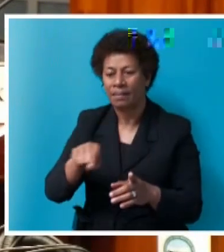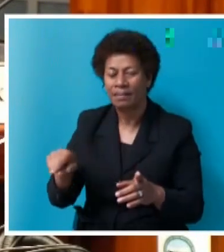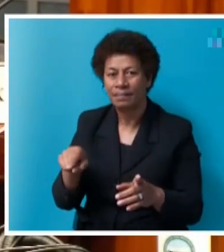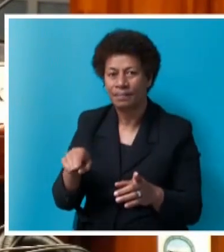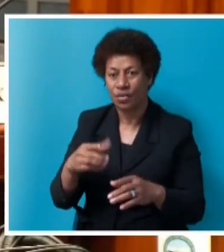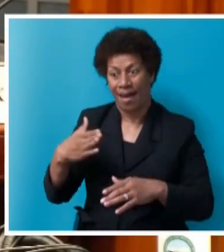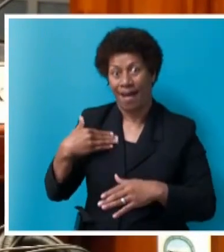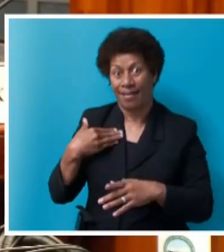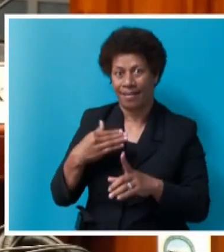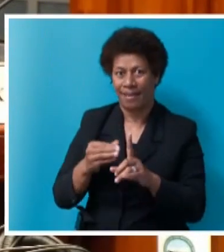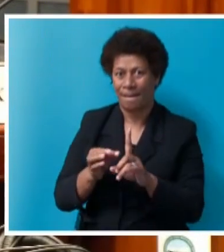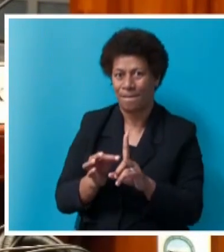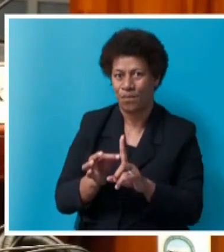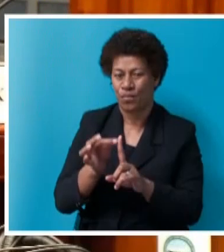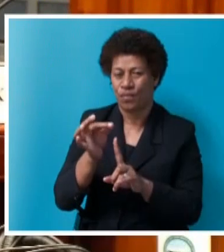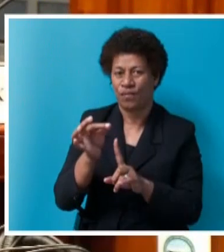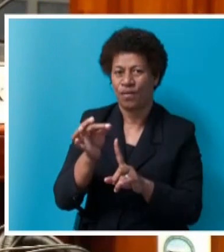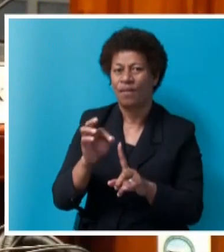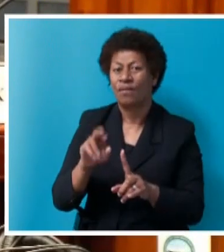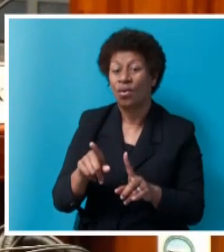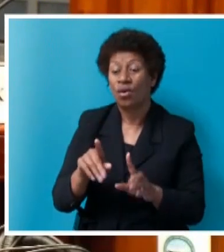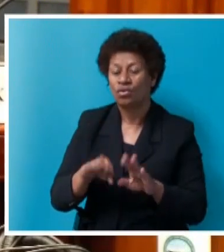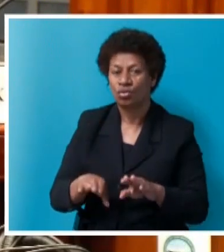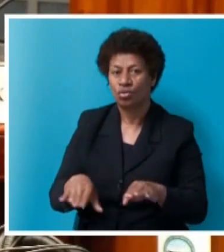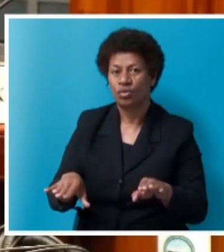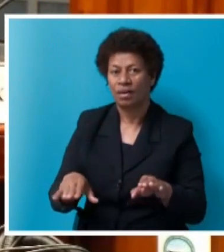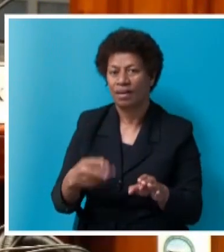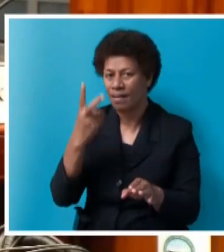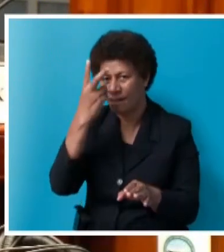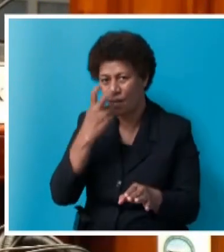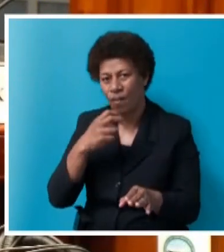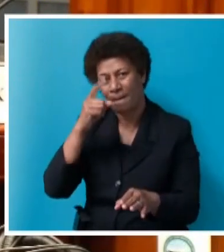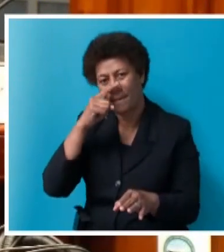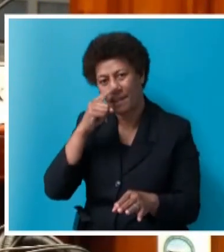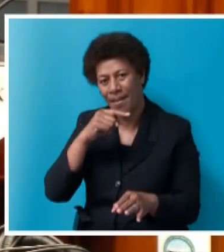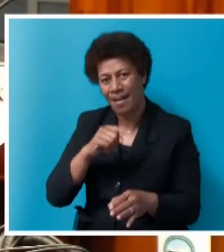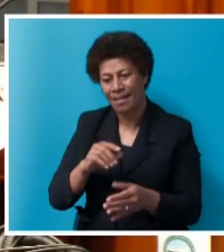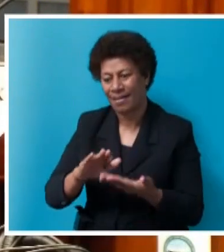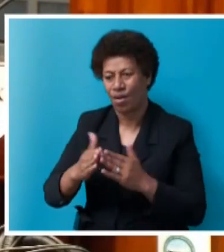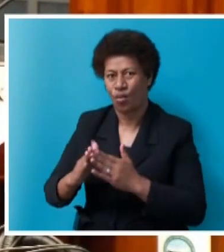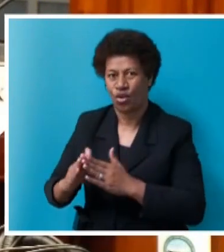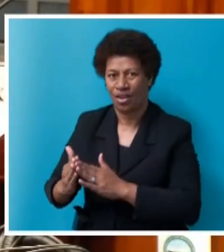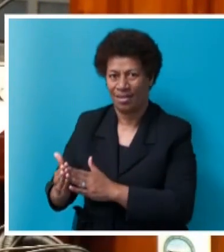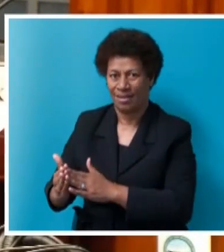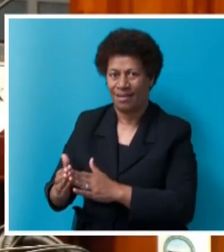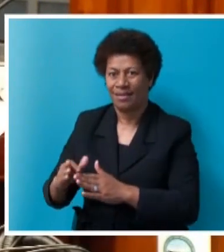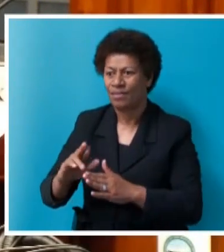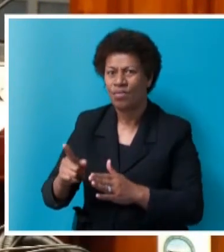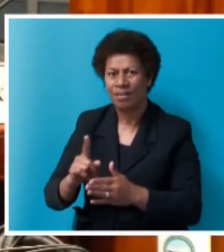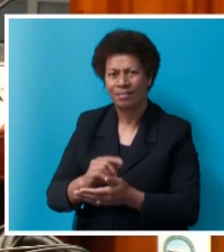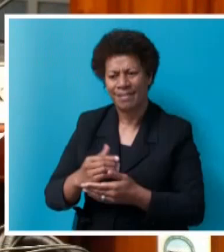outcomes, particularly for our children and our elderlies, enhanced community productivity and